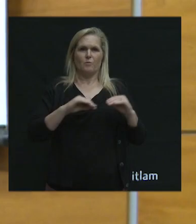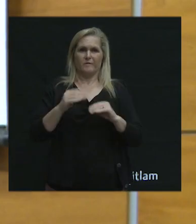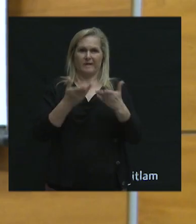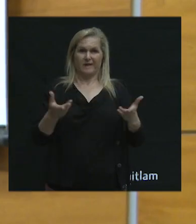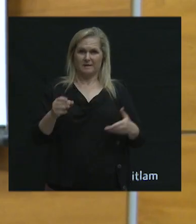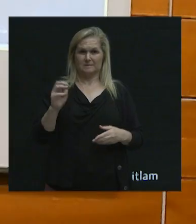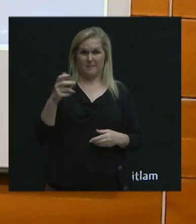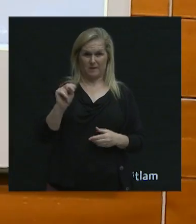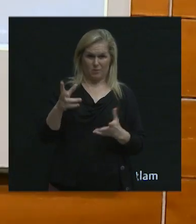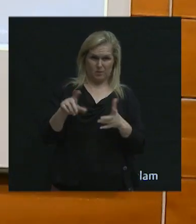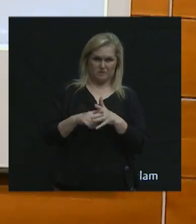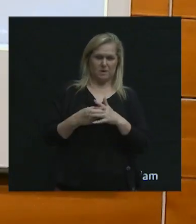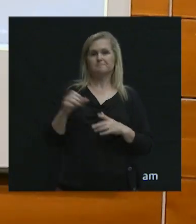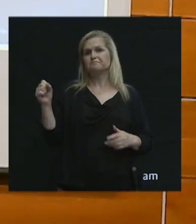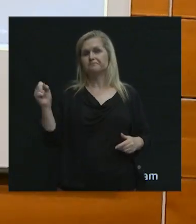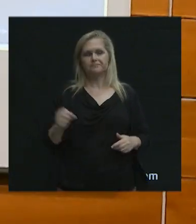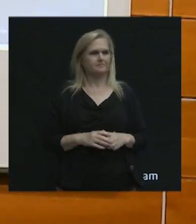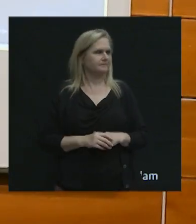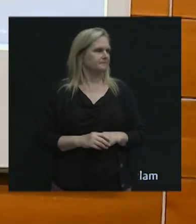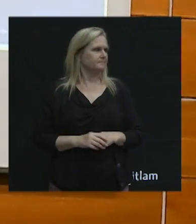Megan, did want to start? maybe we can go on. Yeah.